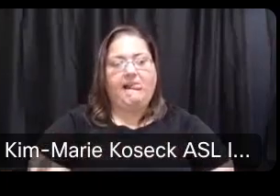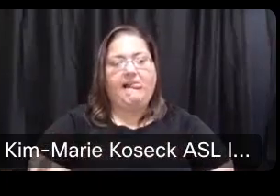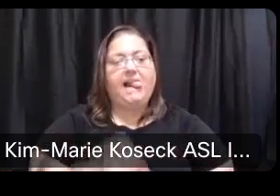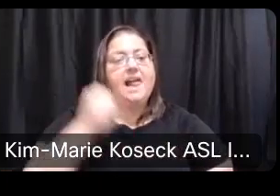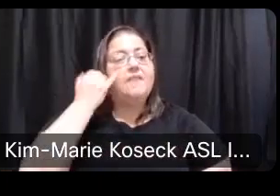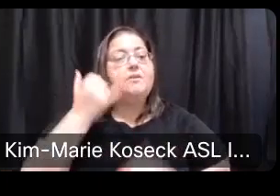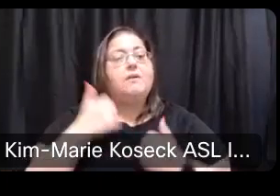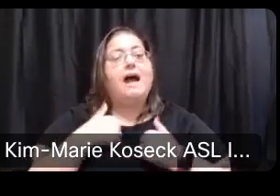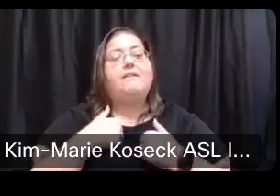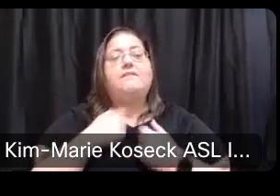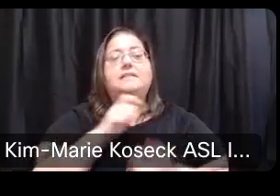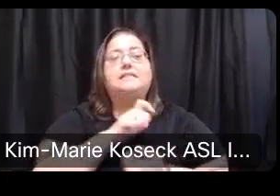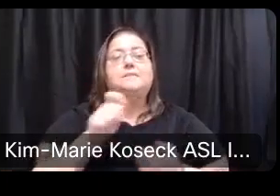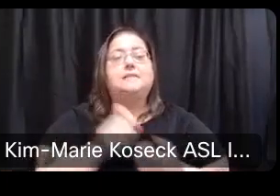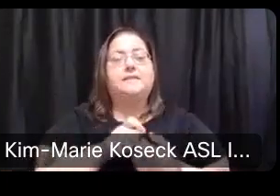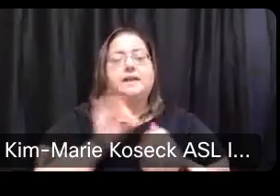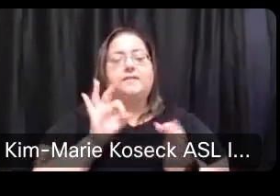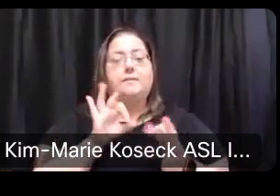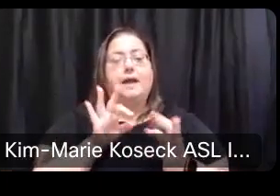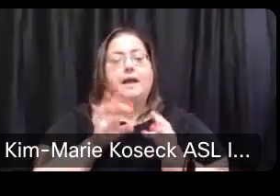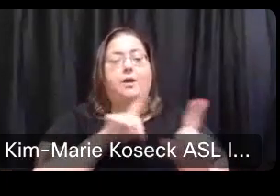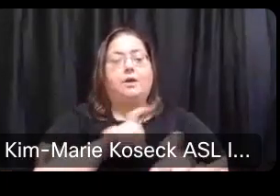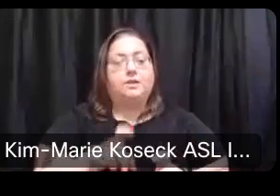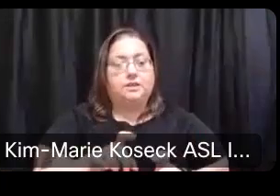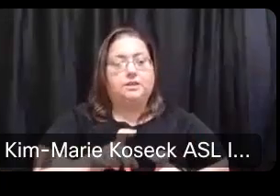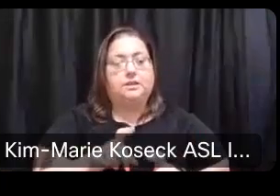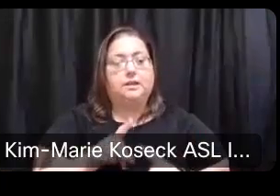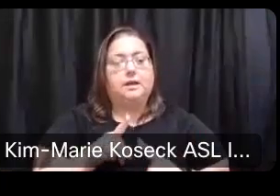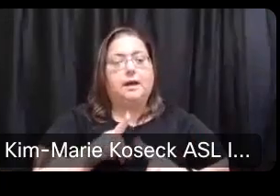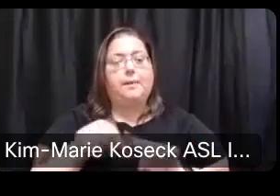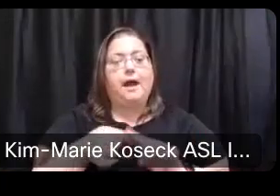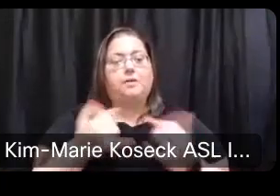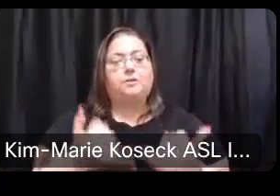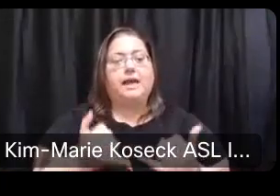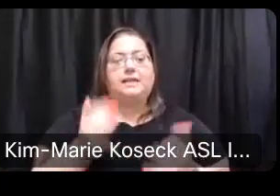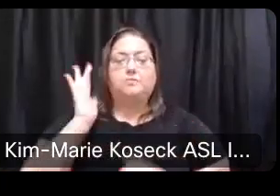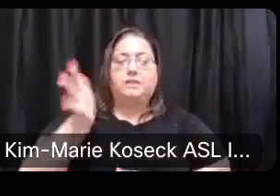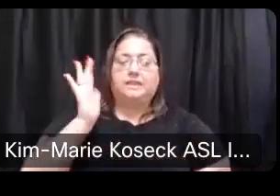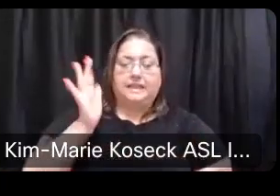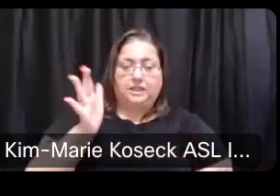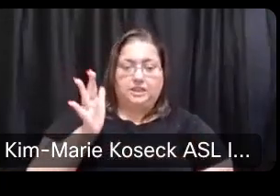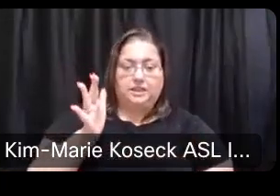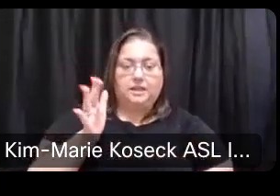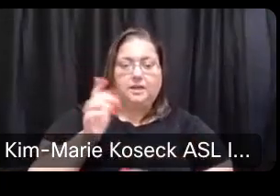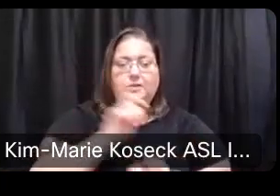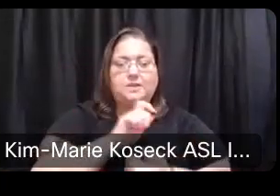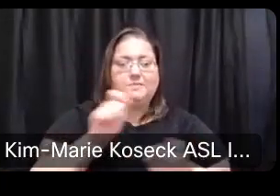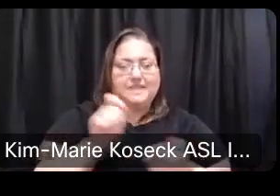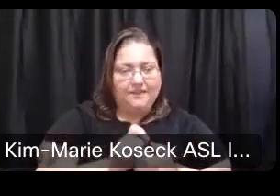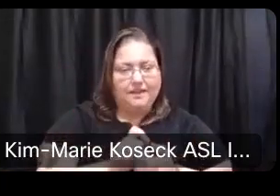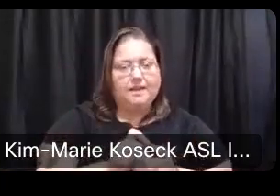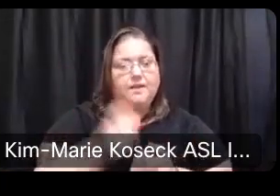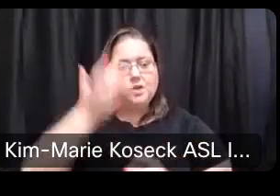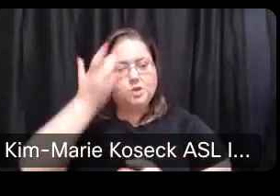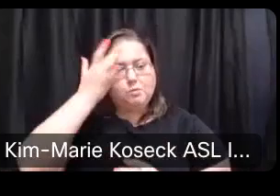have any specific feedback or questions about this evening's presentation, or specifically about the Smart